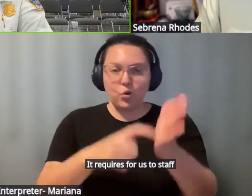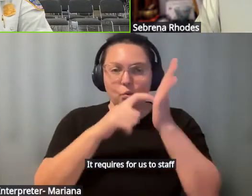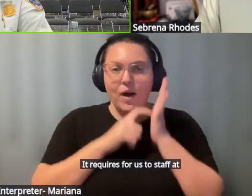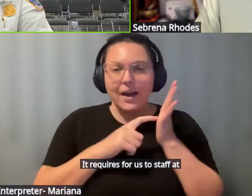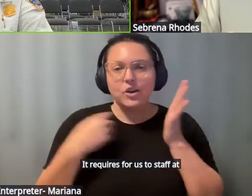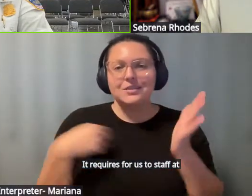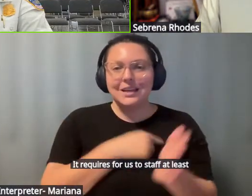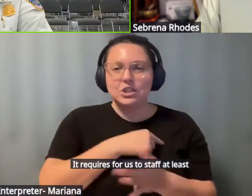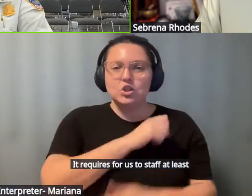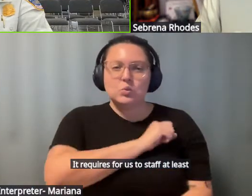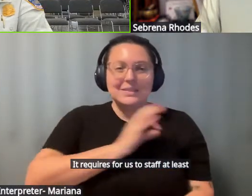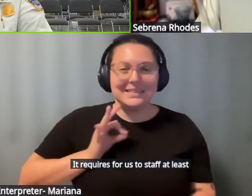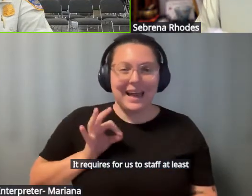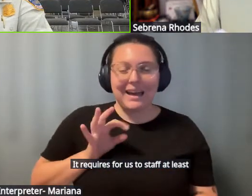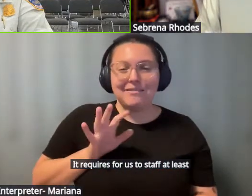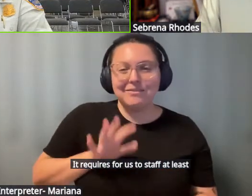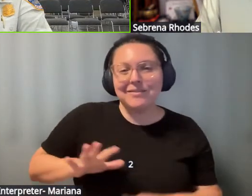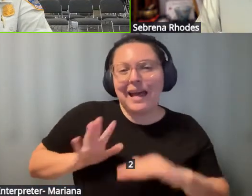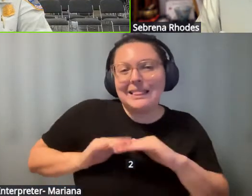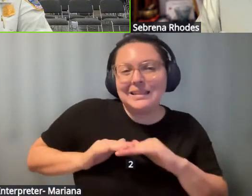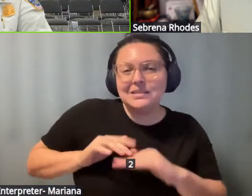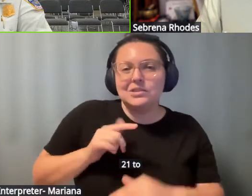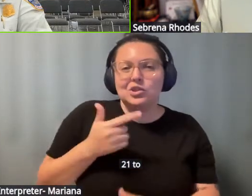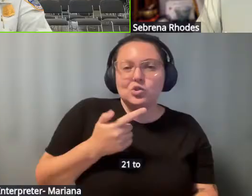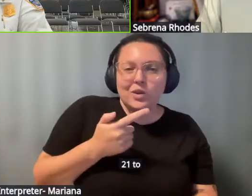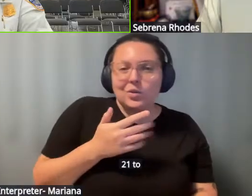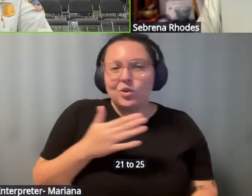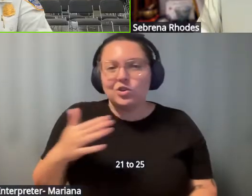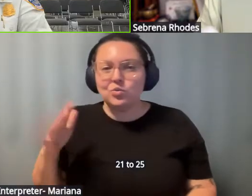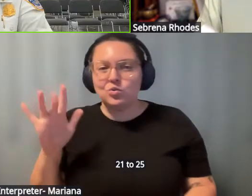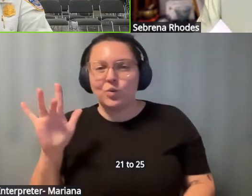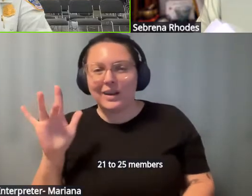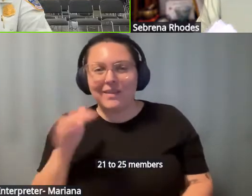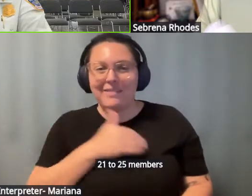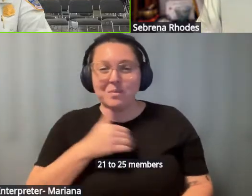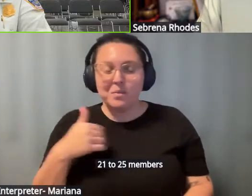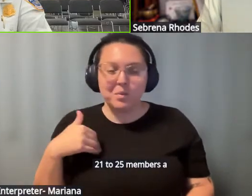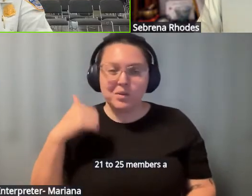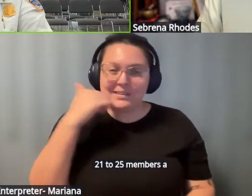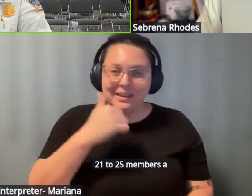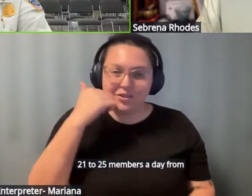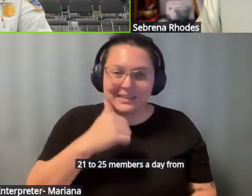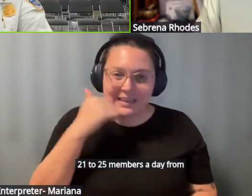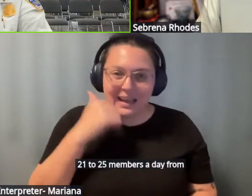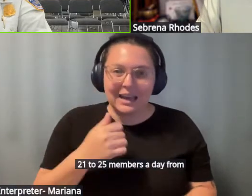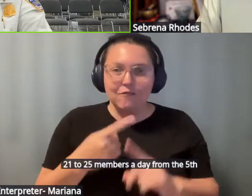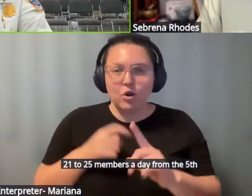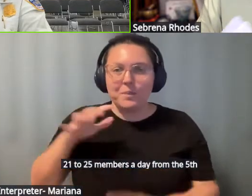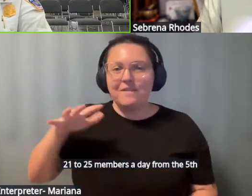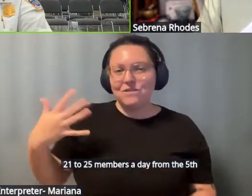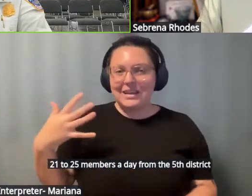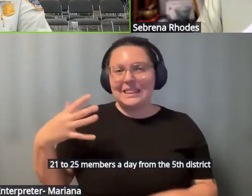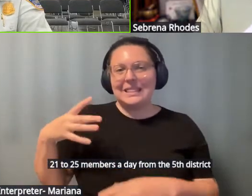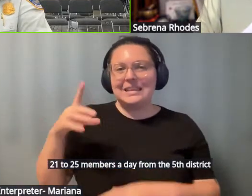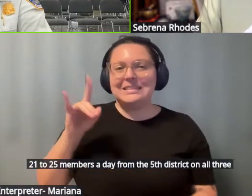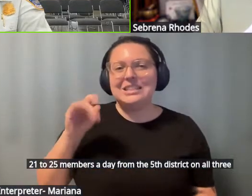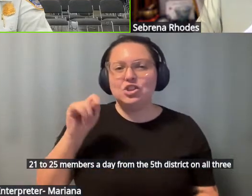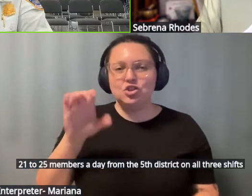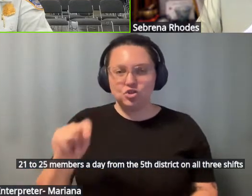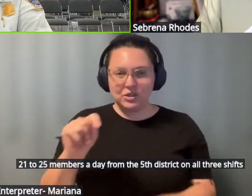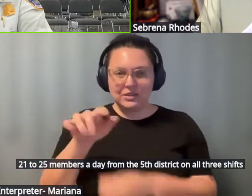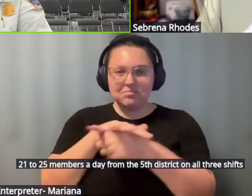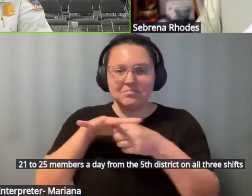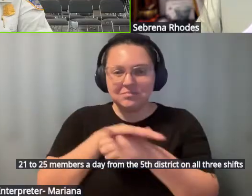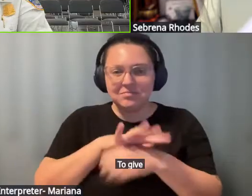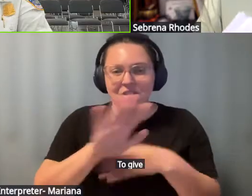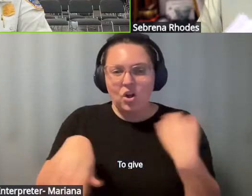least 21 to 25 members a day from the 5th district on all 3 shifts. To give